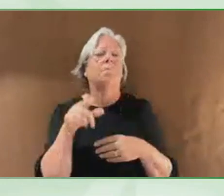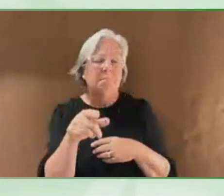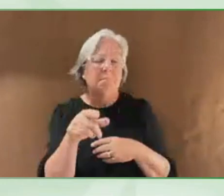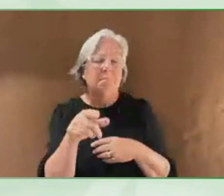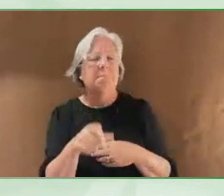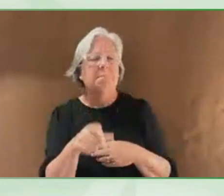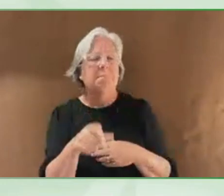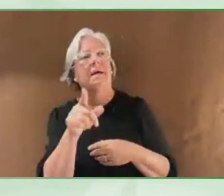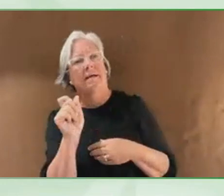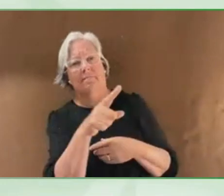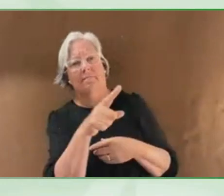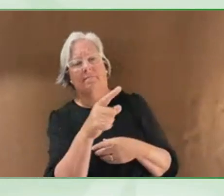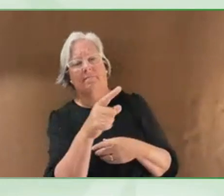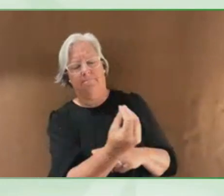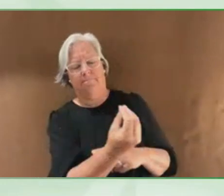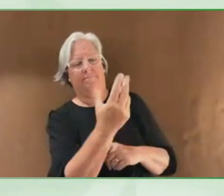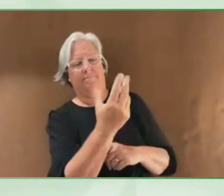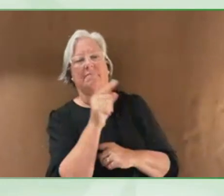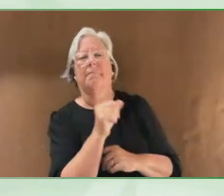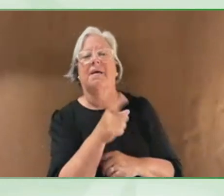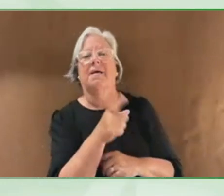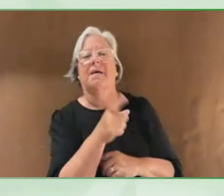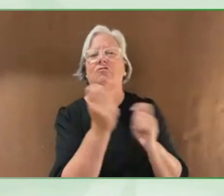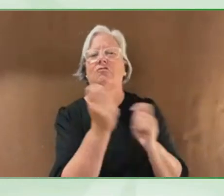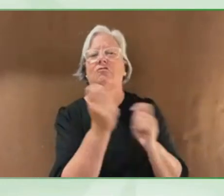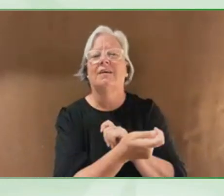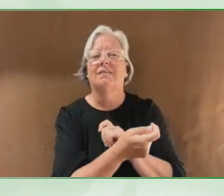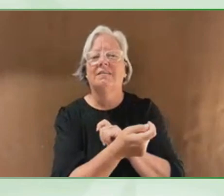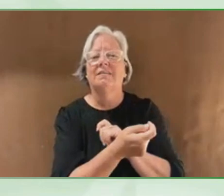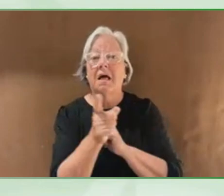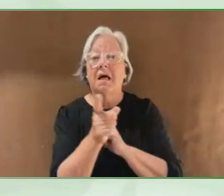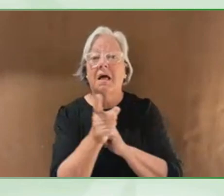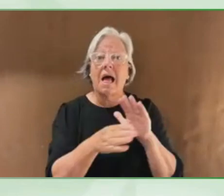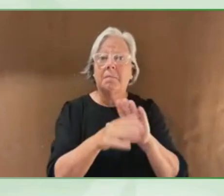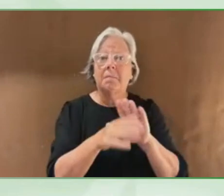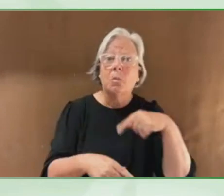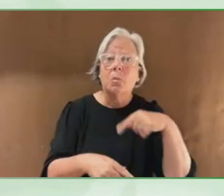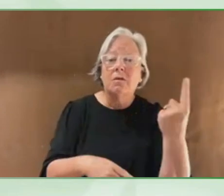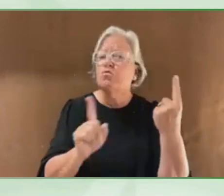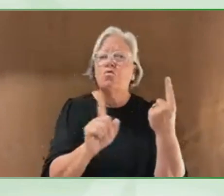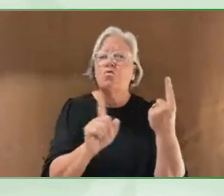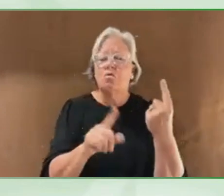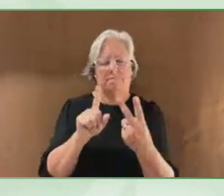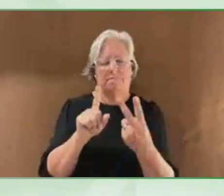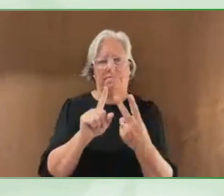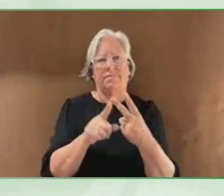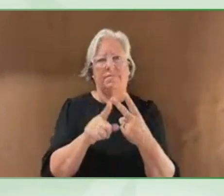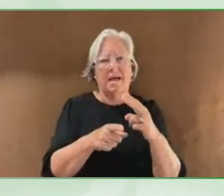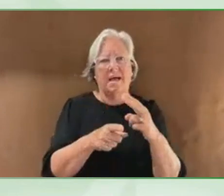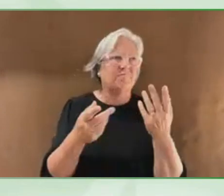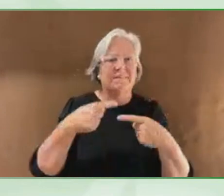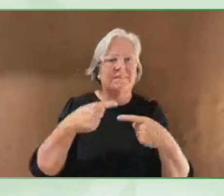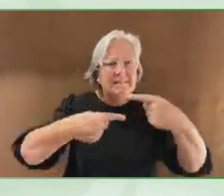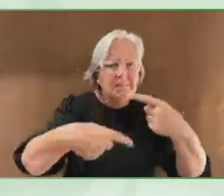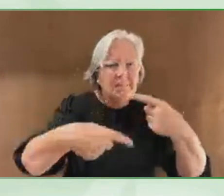just happen for accessibility, these that happen for sustainability, for anti-money laundering, the